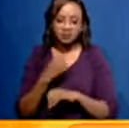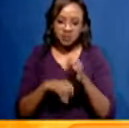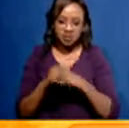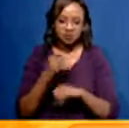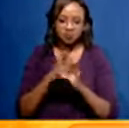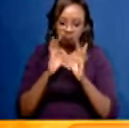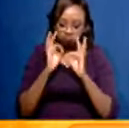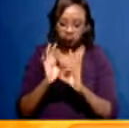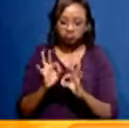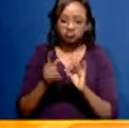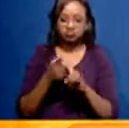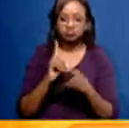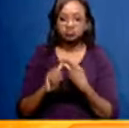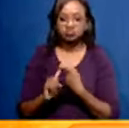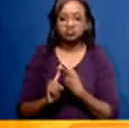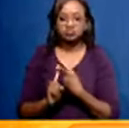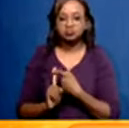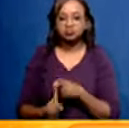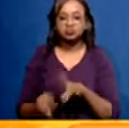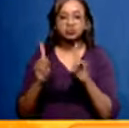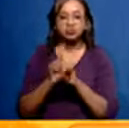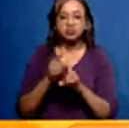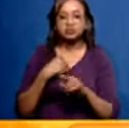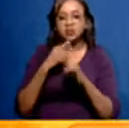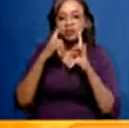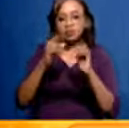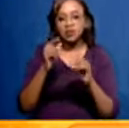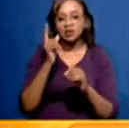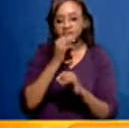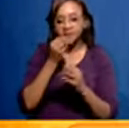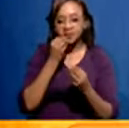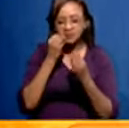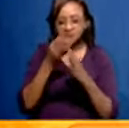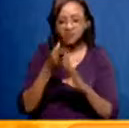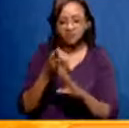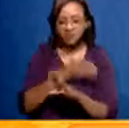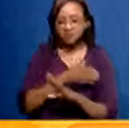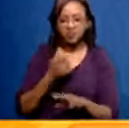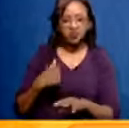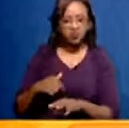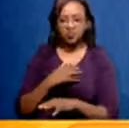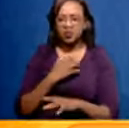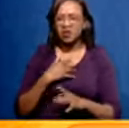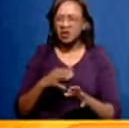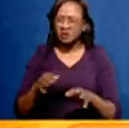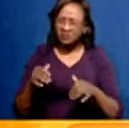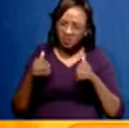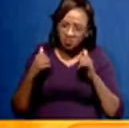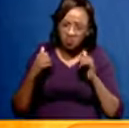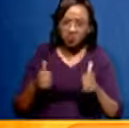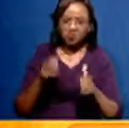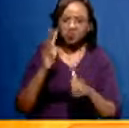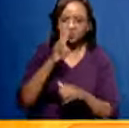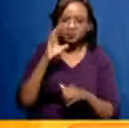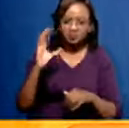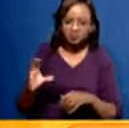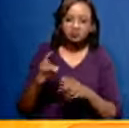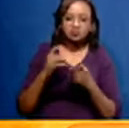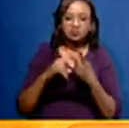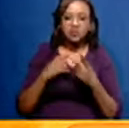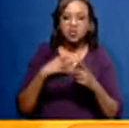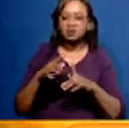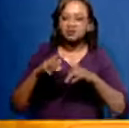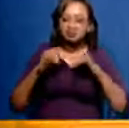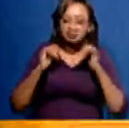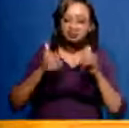highest possible standards. As I said before, and you agreed, I believe, Jeff, we have a brilliant vice chancellor. We have brilliant deputy vice